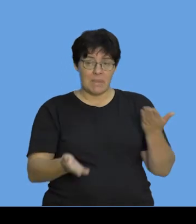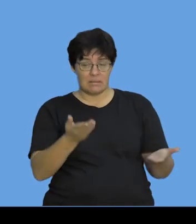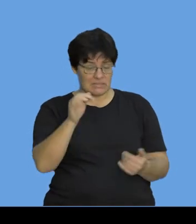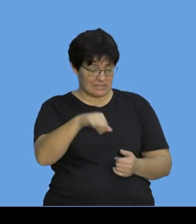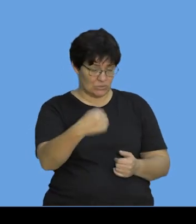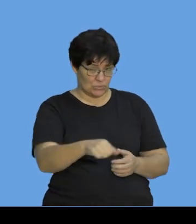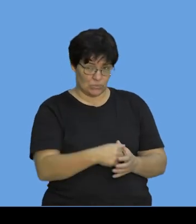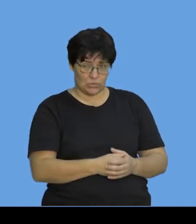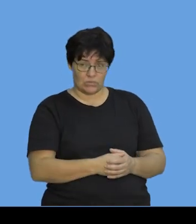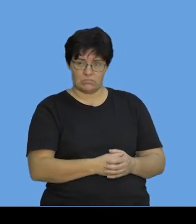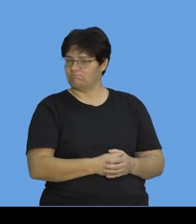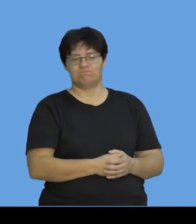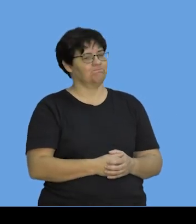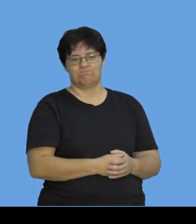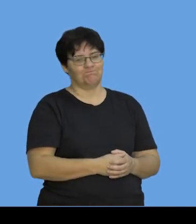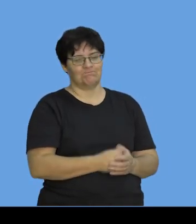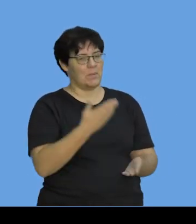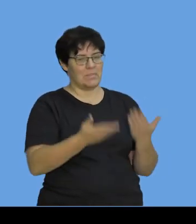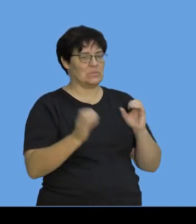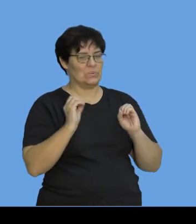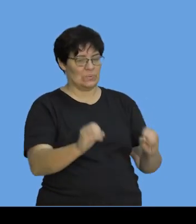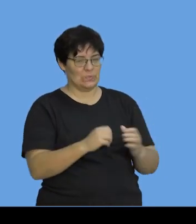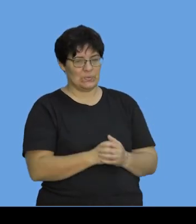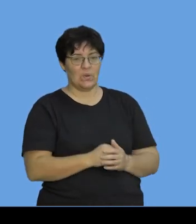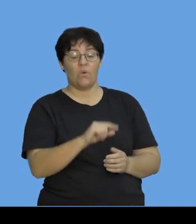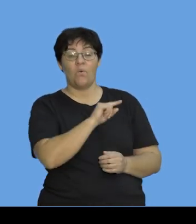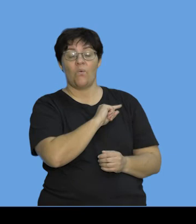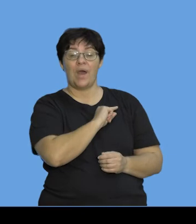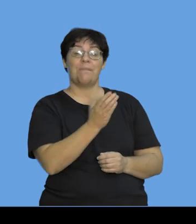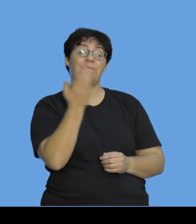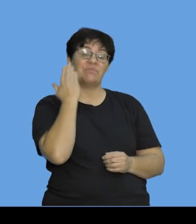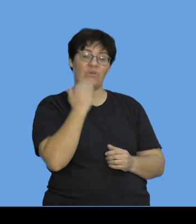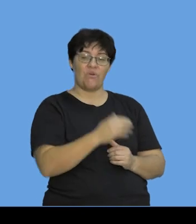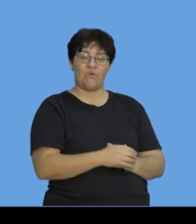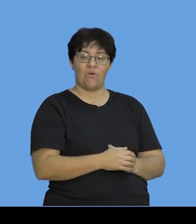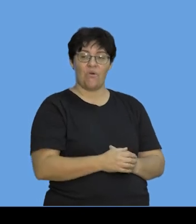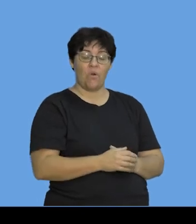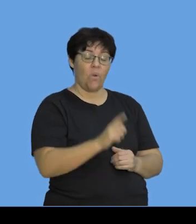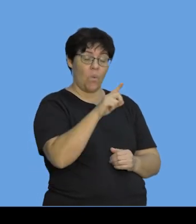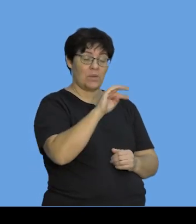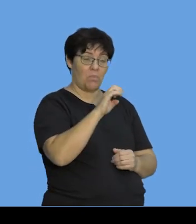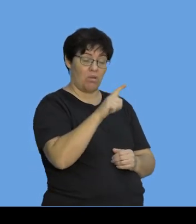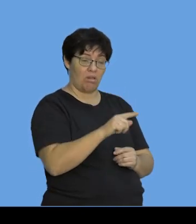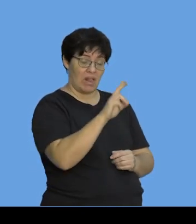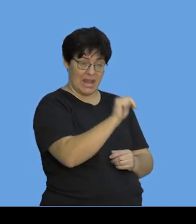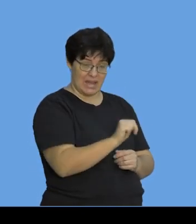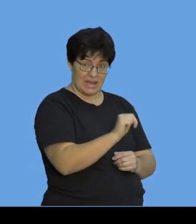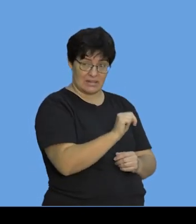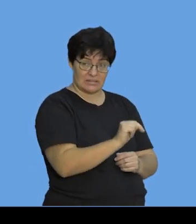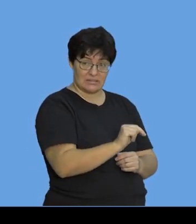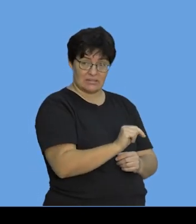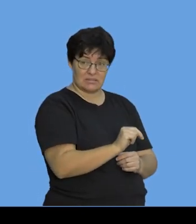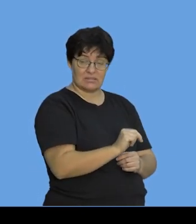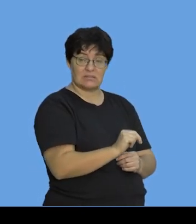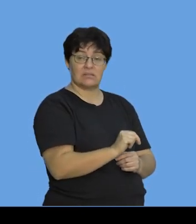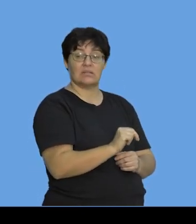definitely not balanced, because we remember from the balanced equation, it's 1 mole of nitrogen is to 3 moles